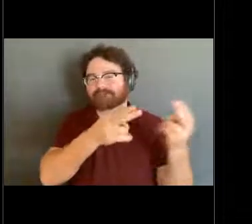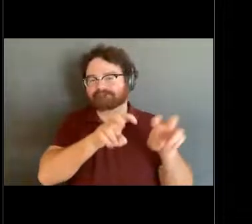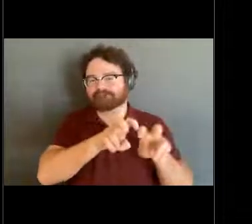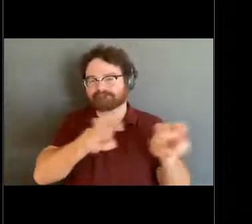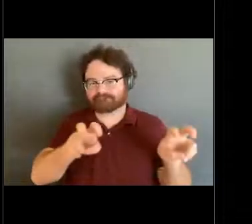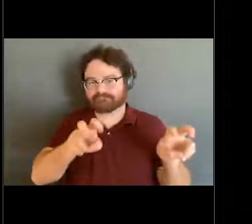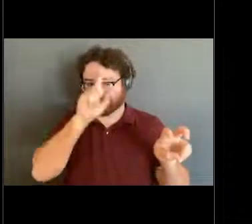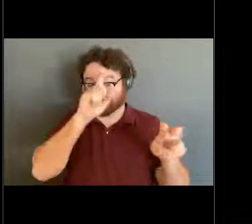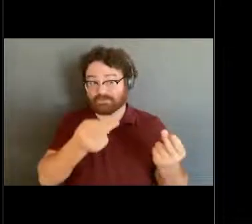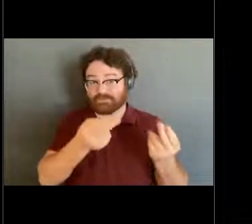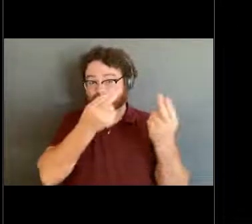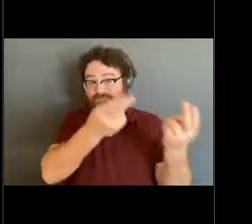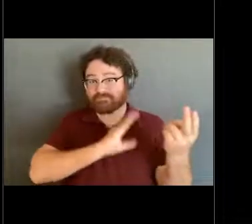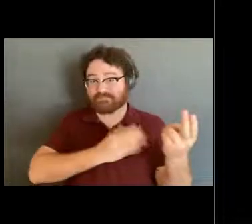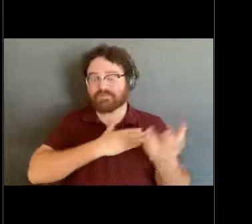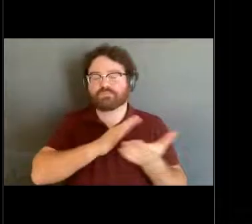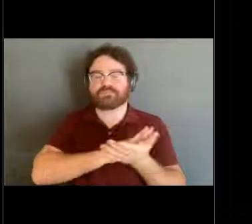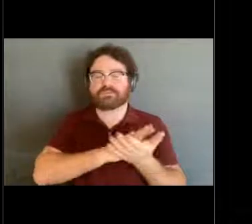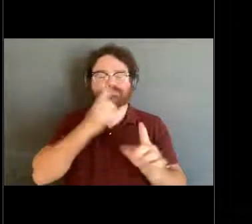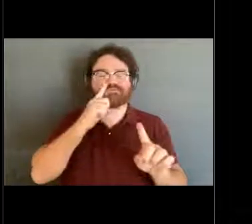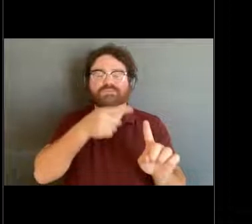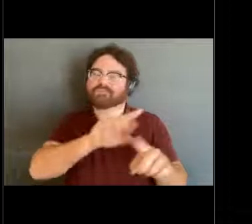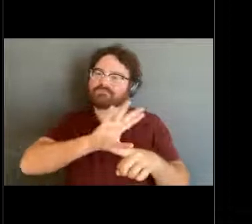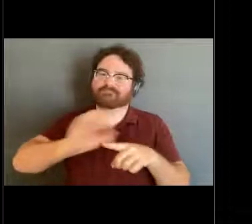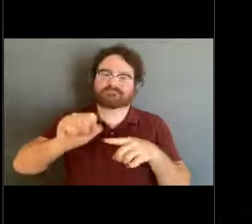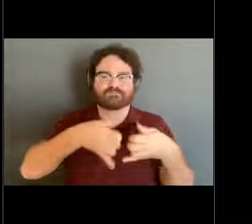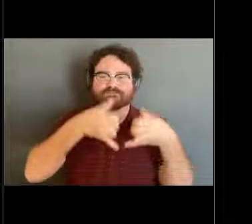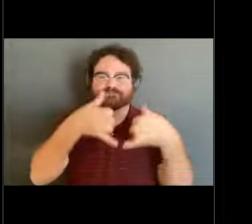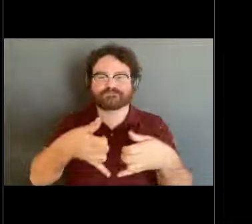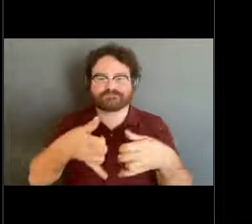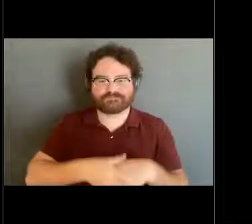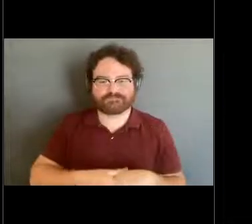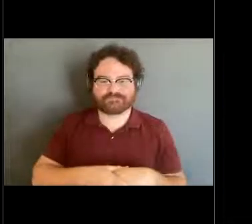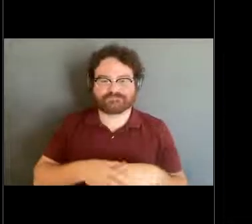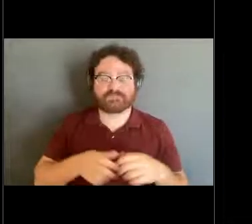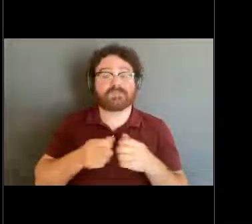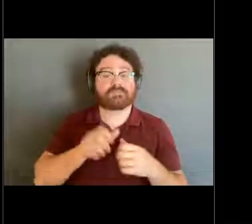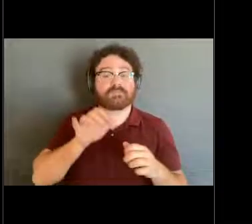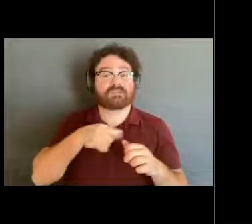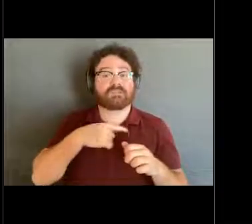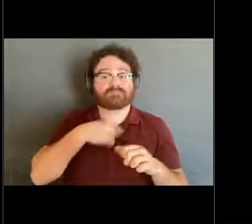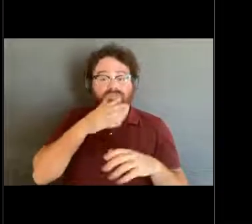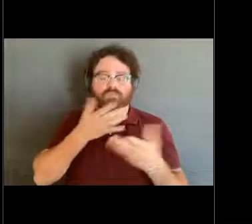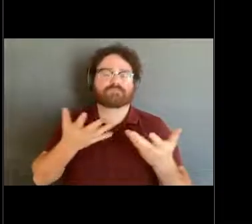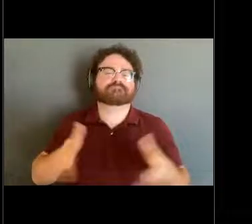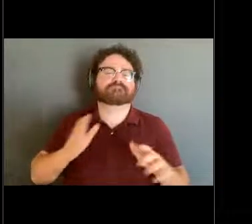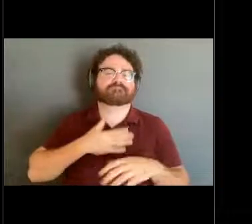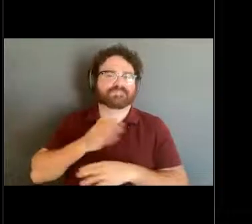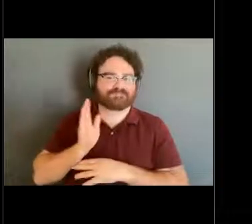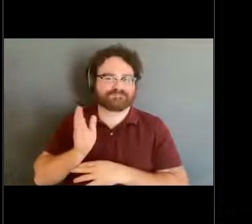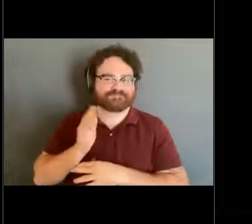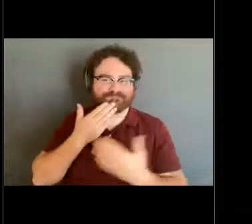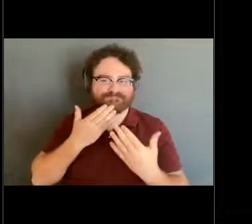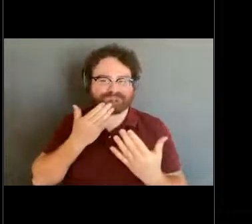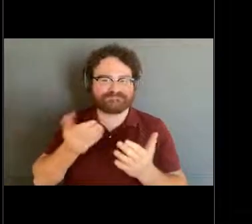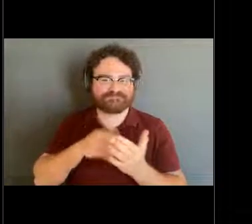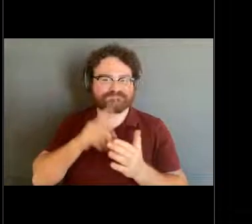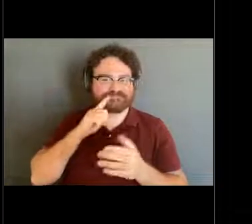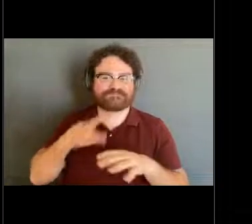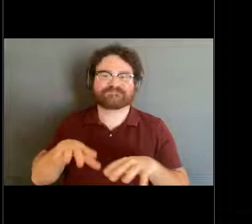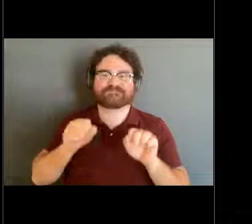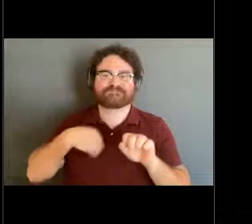this prestigious award. With that, I'd like to conclude my speech. Thank you again for having us here